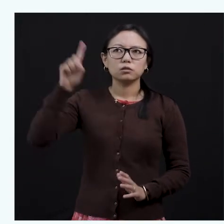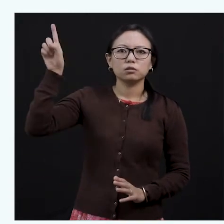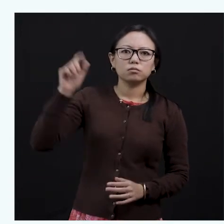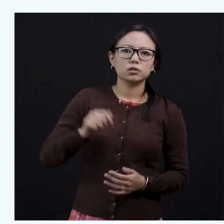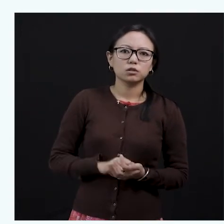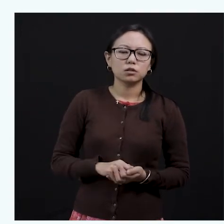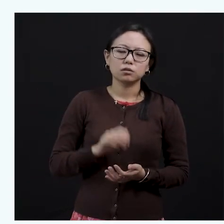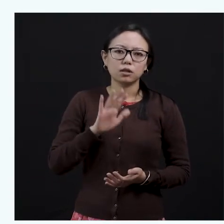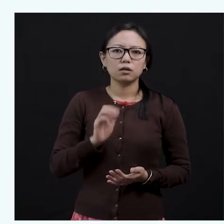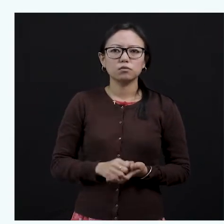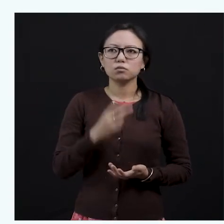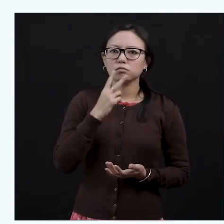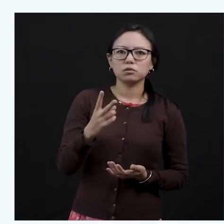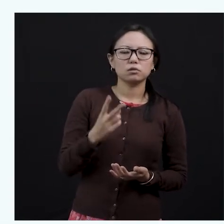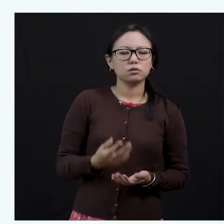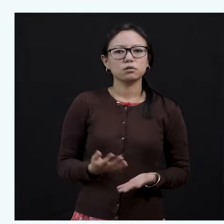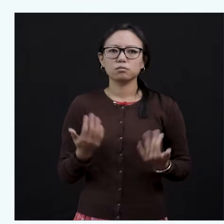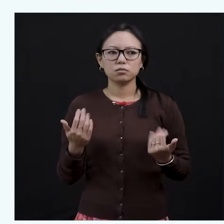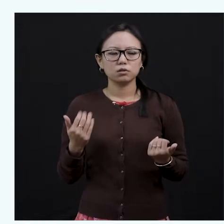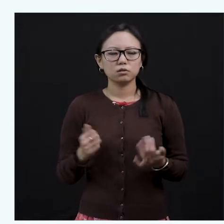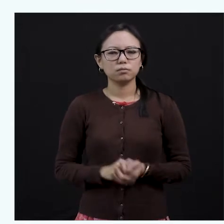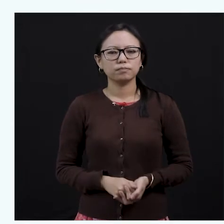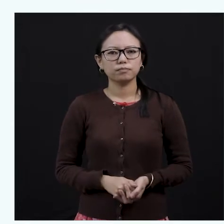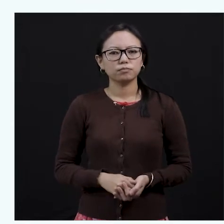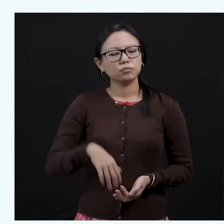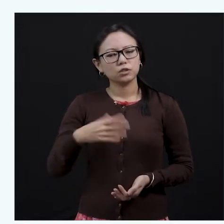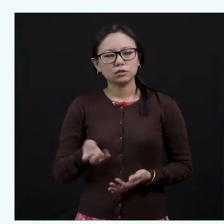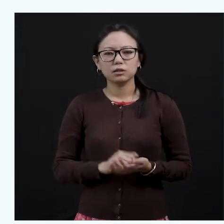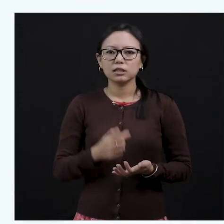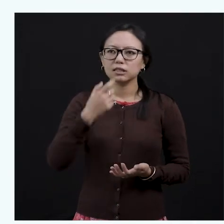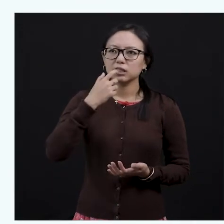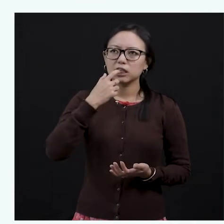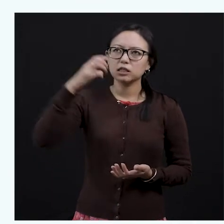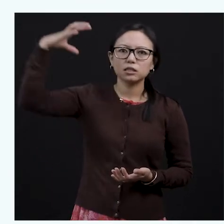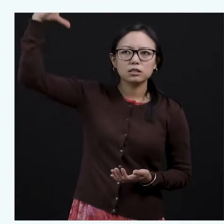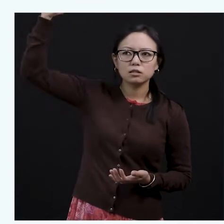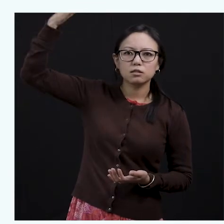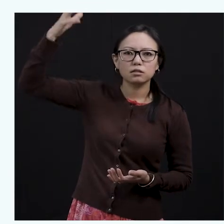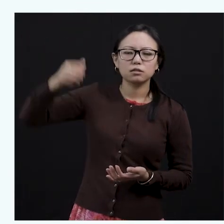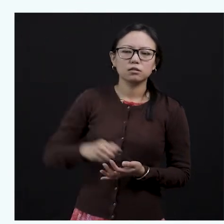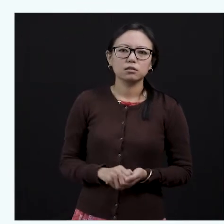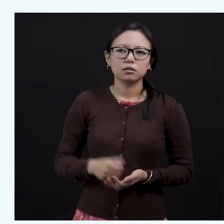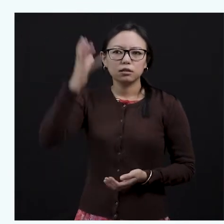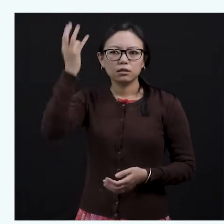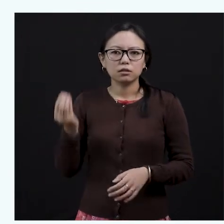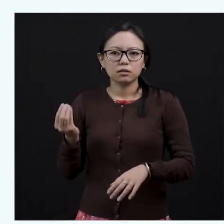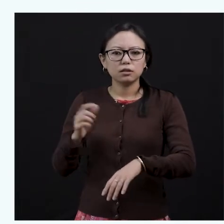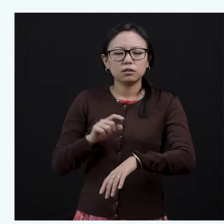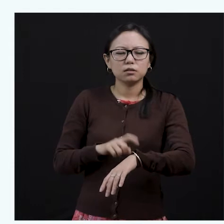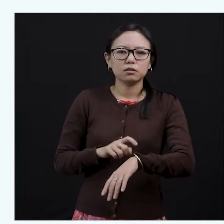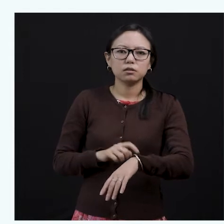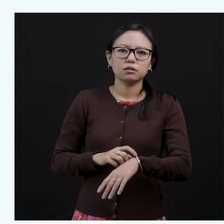the sun. Okay. Now coming to the moon. Now moon at night we can see the moon. But